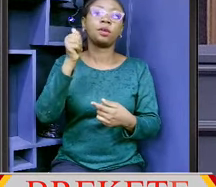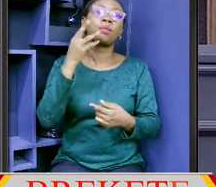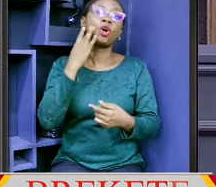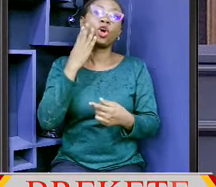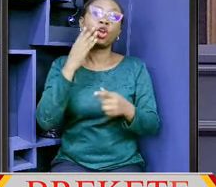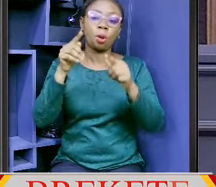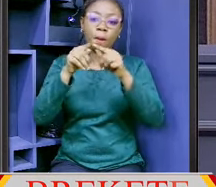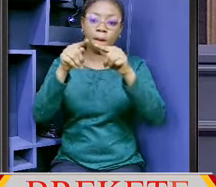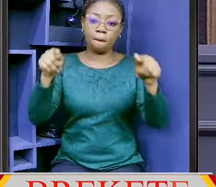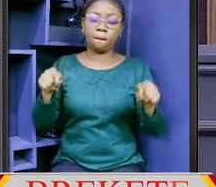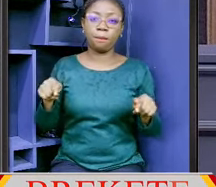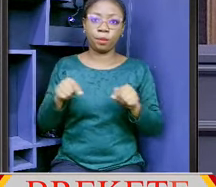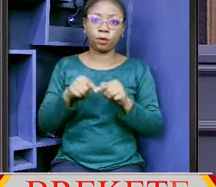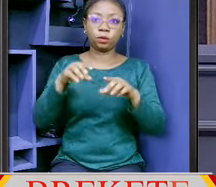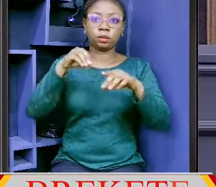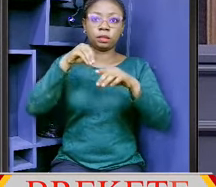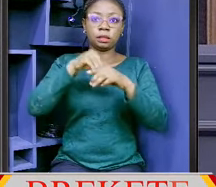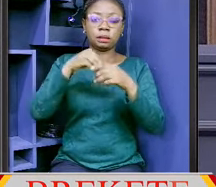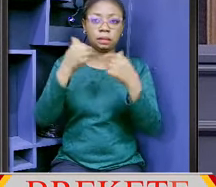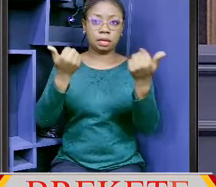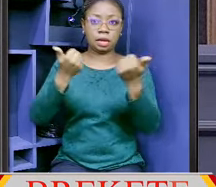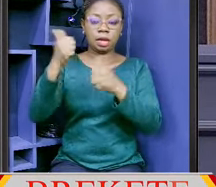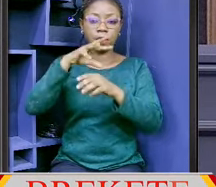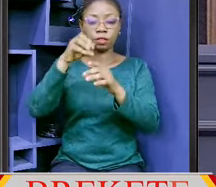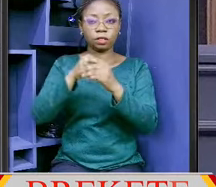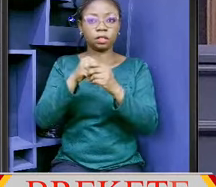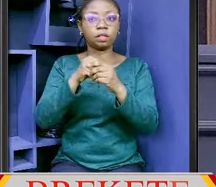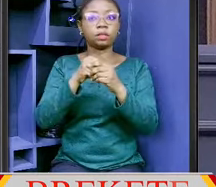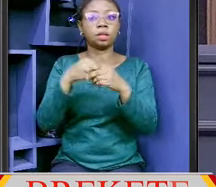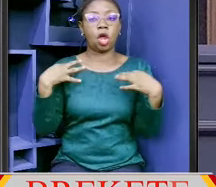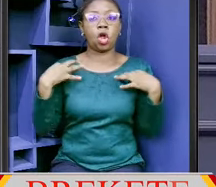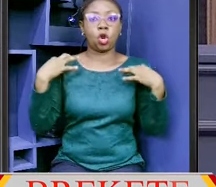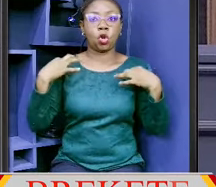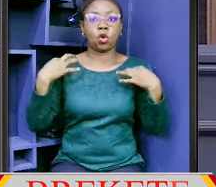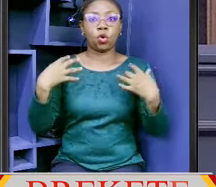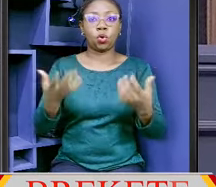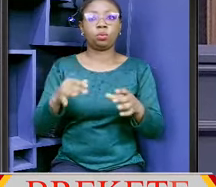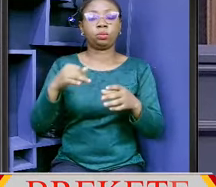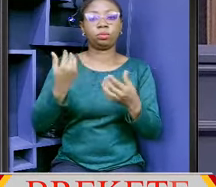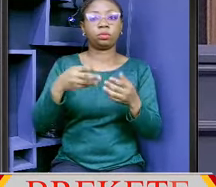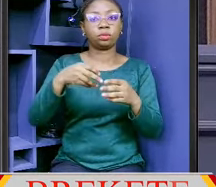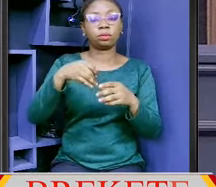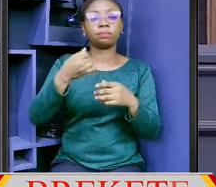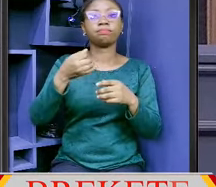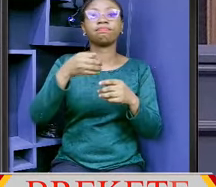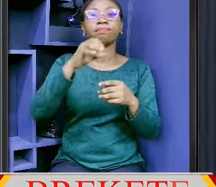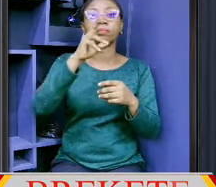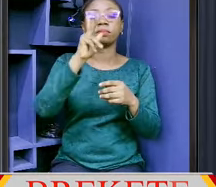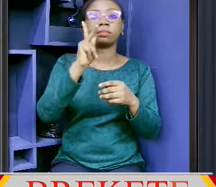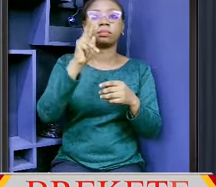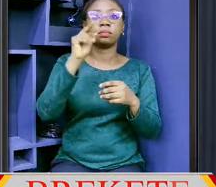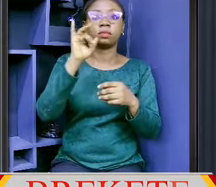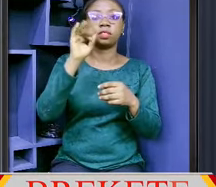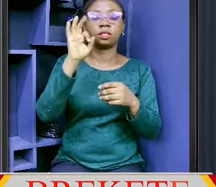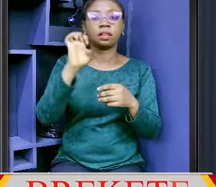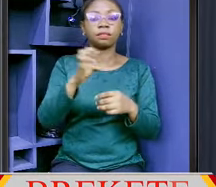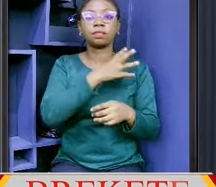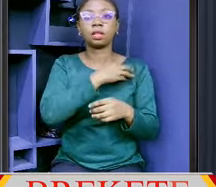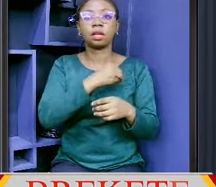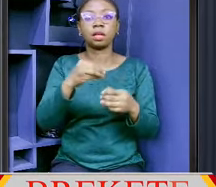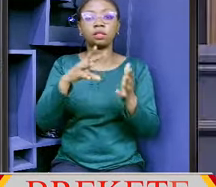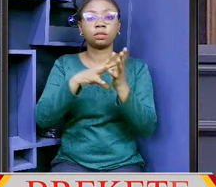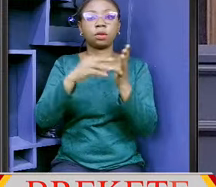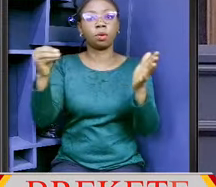the boot containing clothes, cutlery, photocopies of National Open University documents